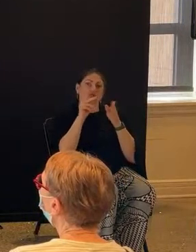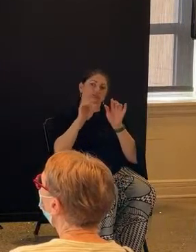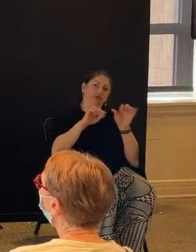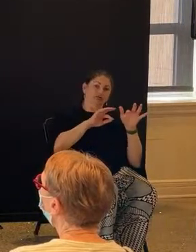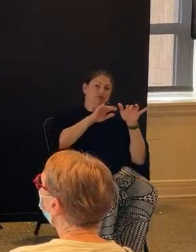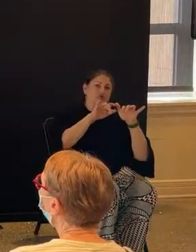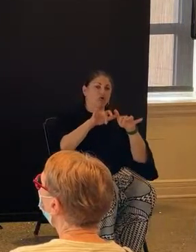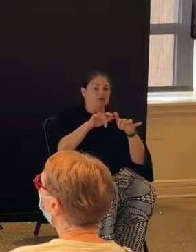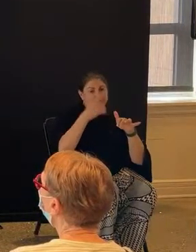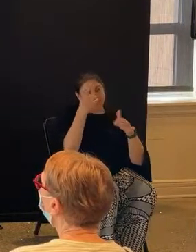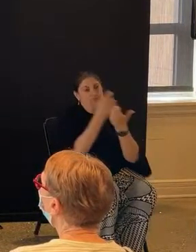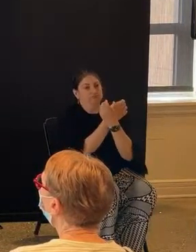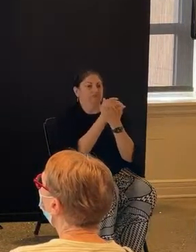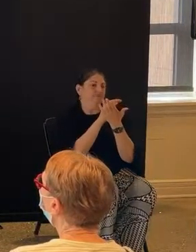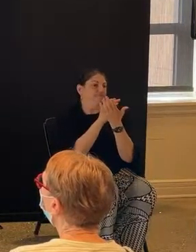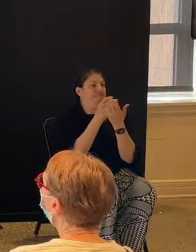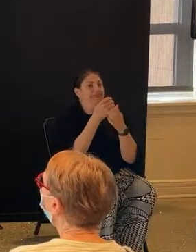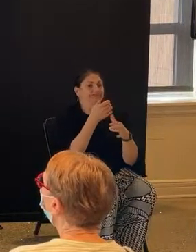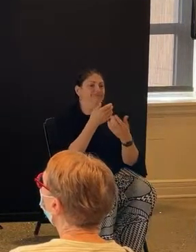Oh, okay,